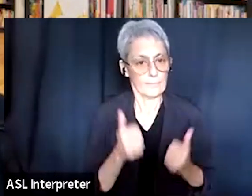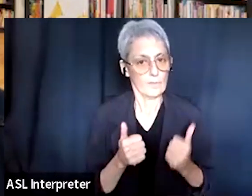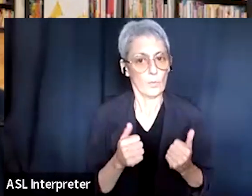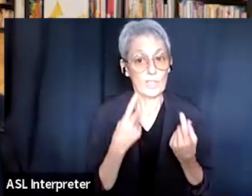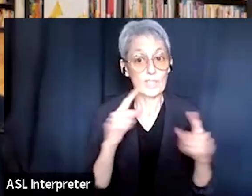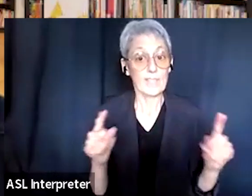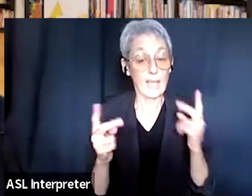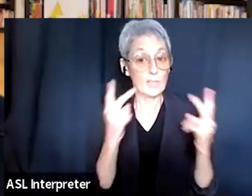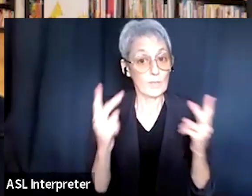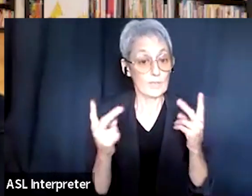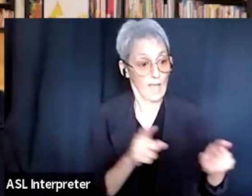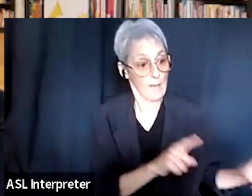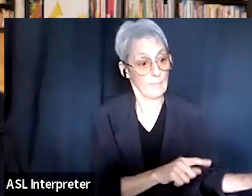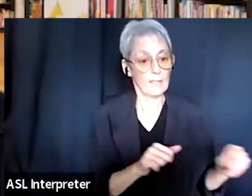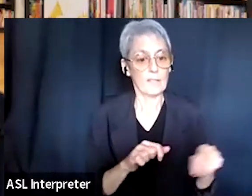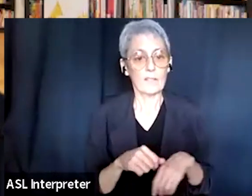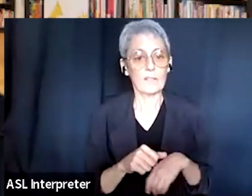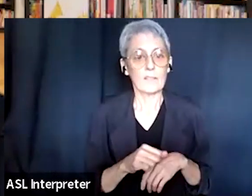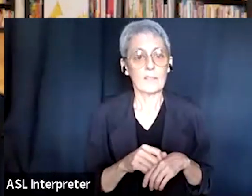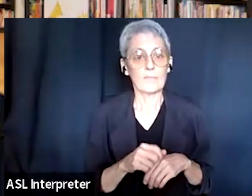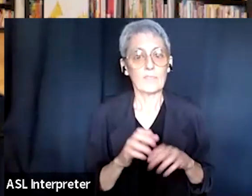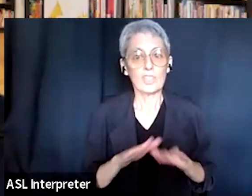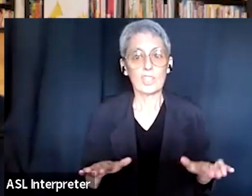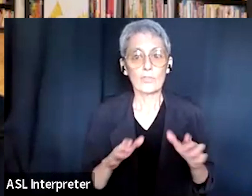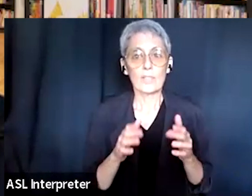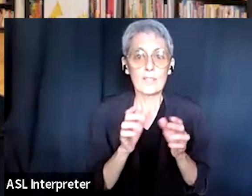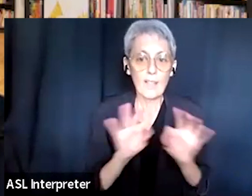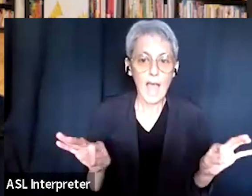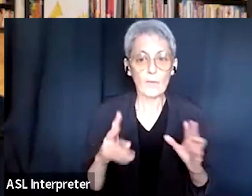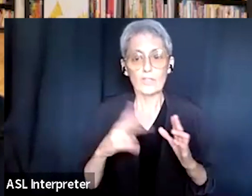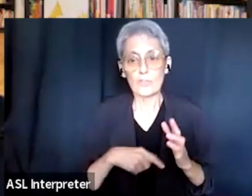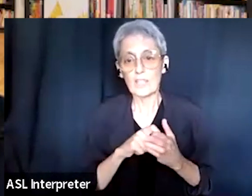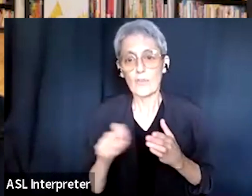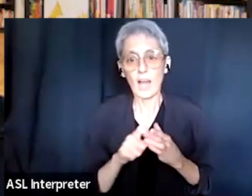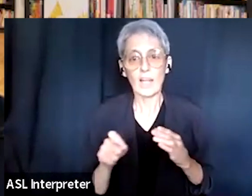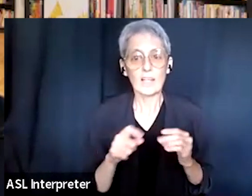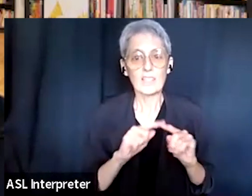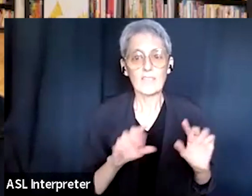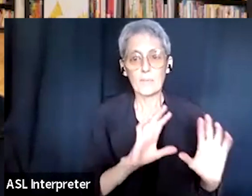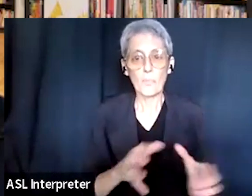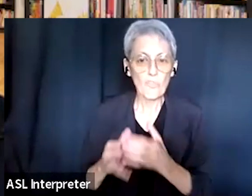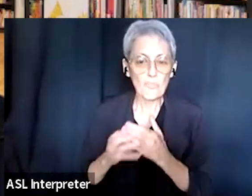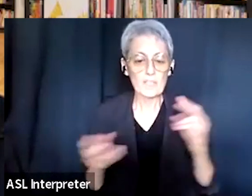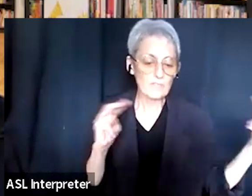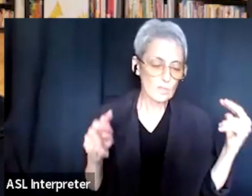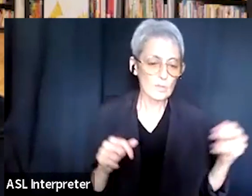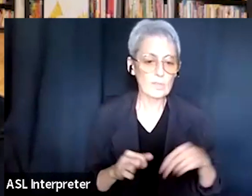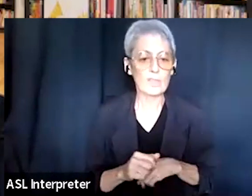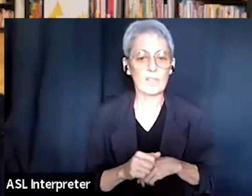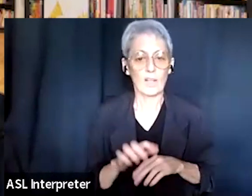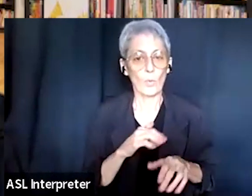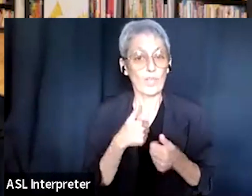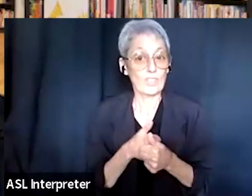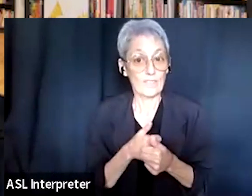in the movements in children's language, reading and writing, but also the challenges that we're all facing, and that some of those things are universal